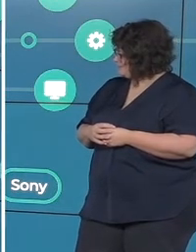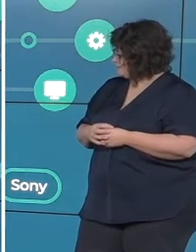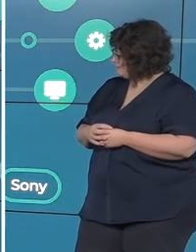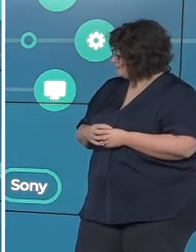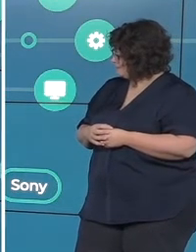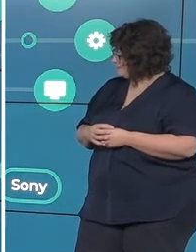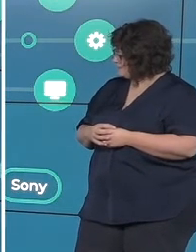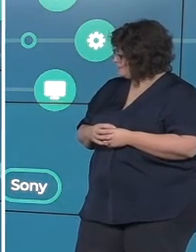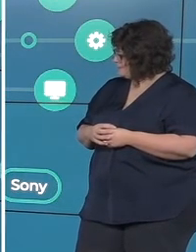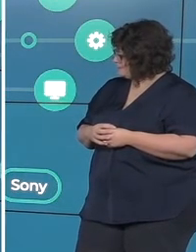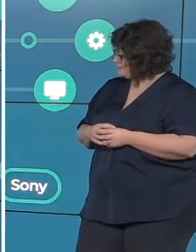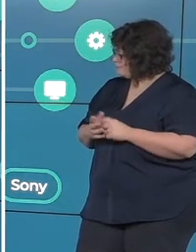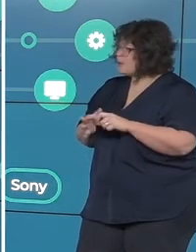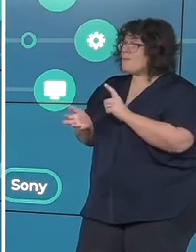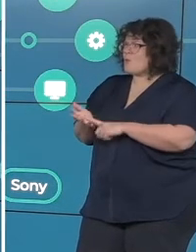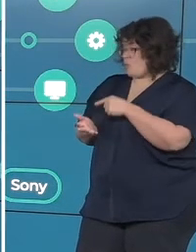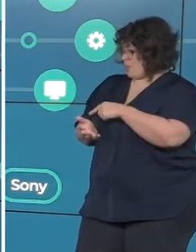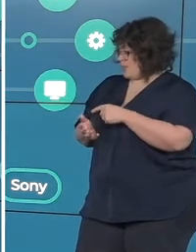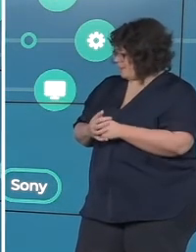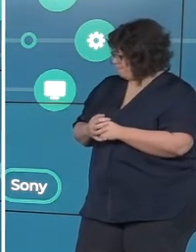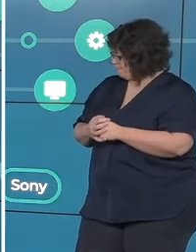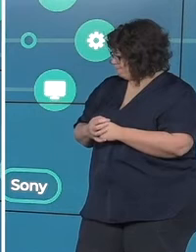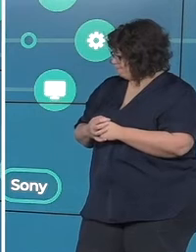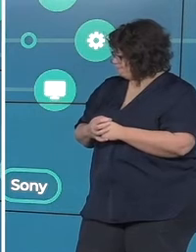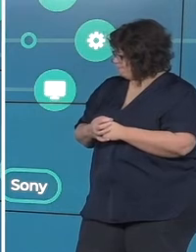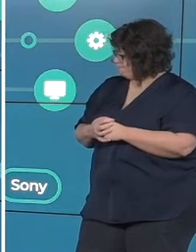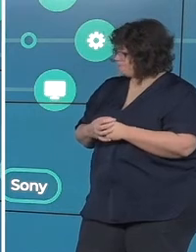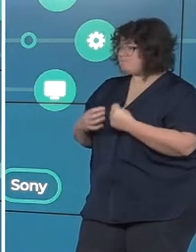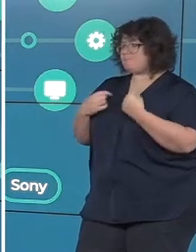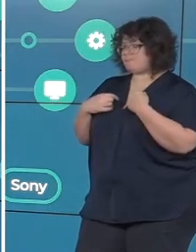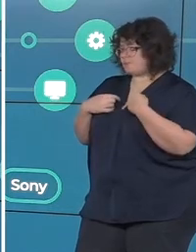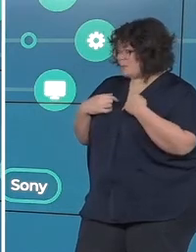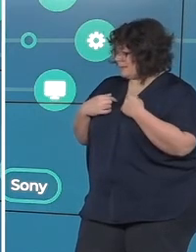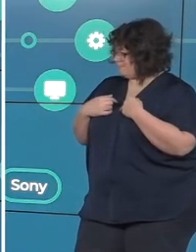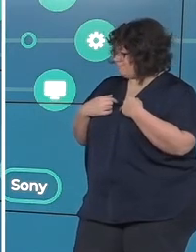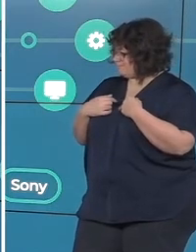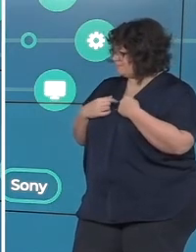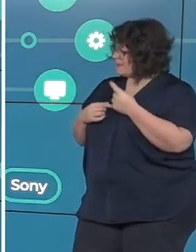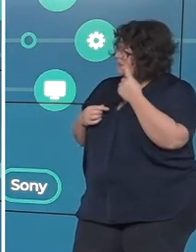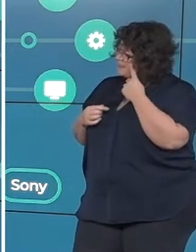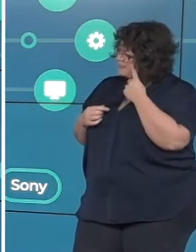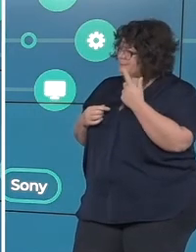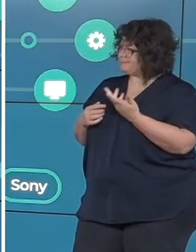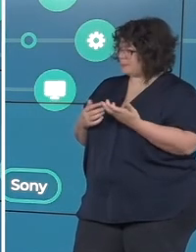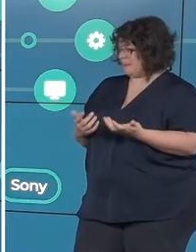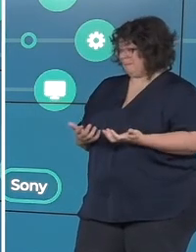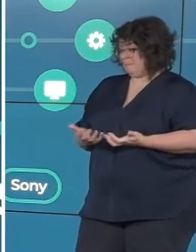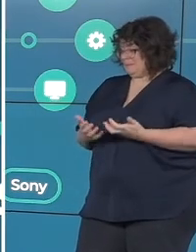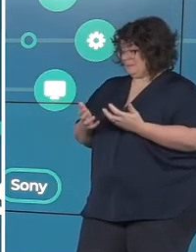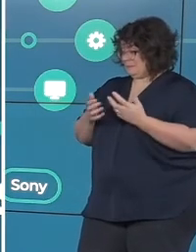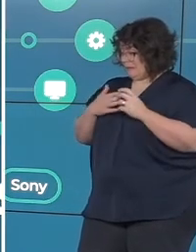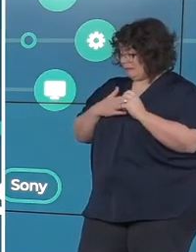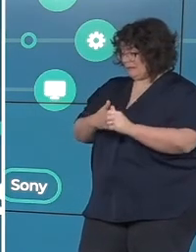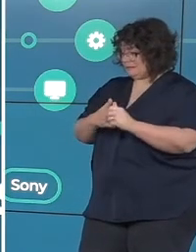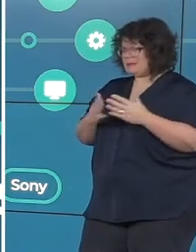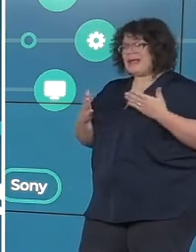thing for me on business leaders and on accessibility leaders too, it's this sort of point of going beyond legal and compliance. And we've often